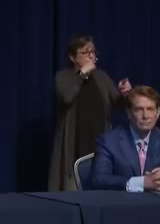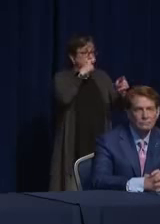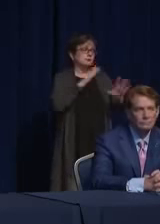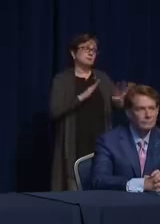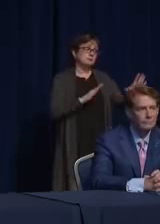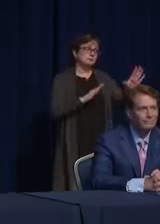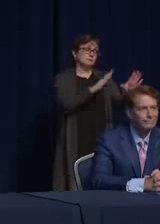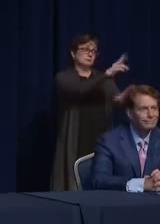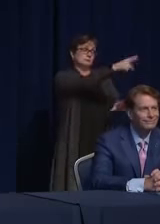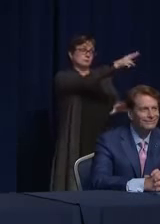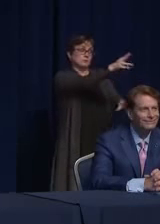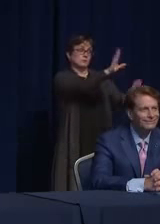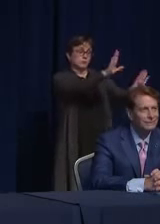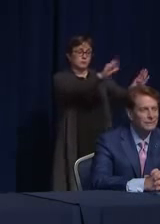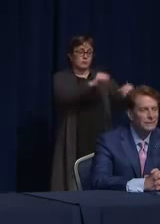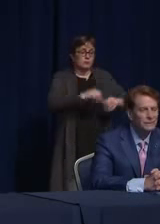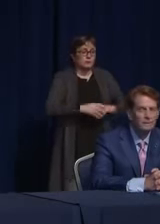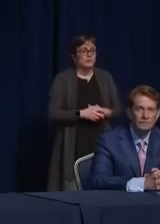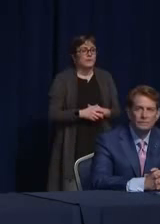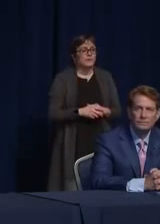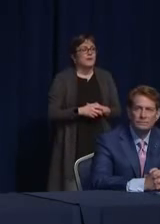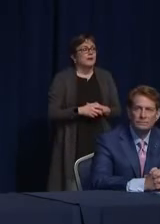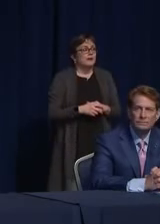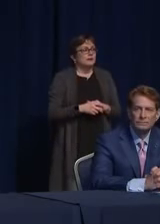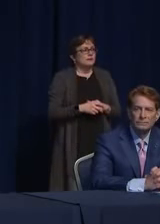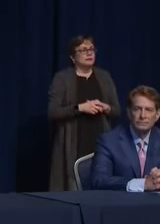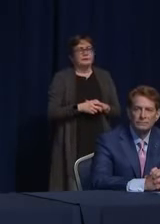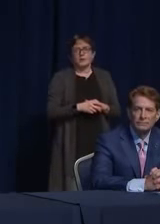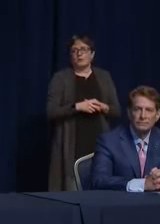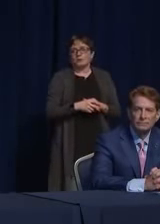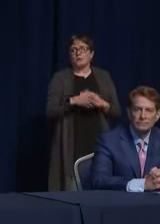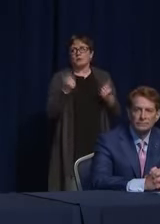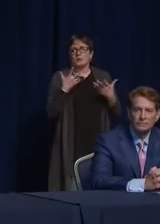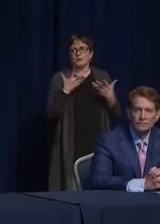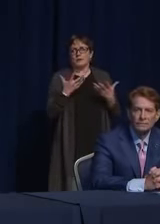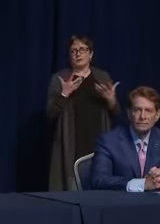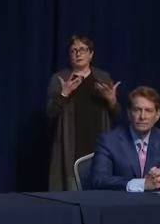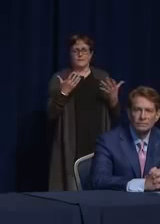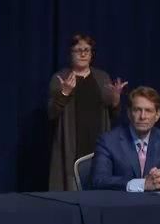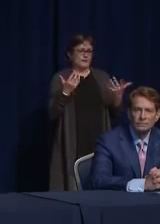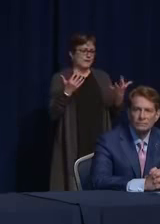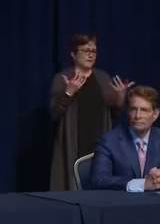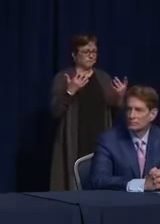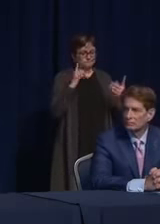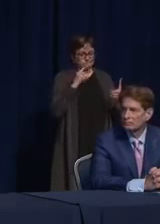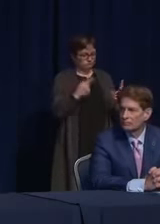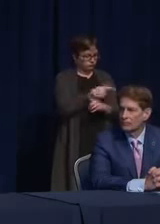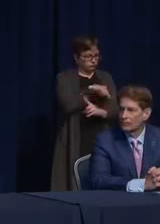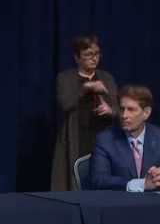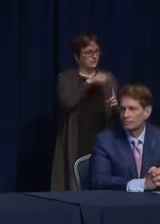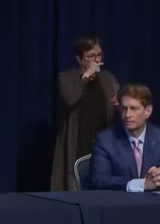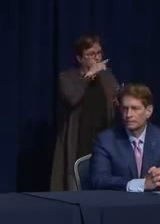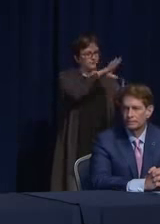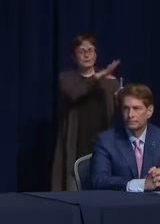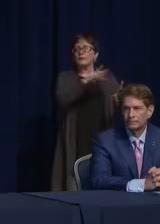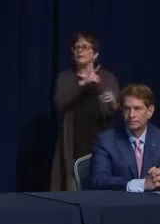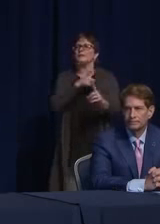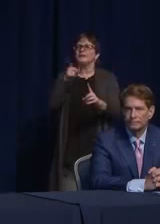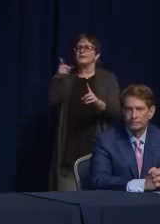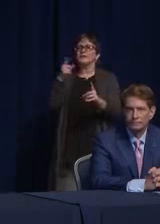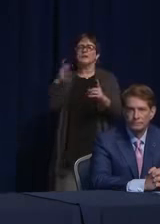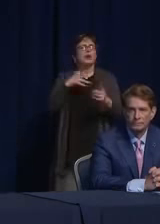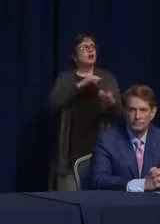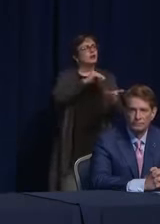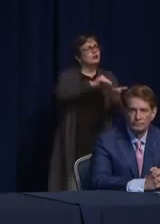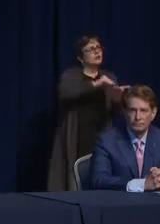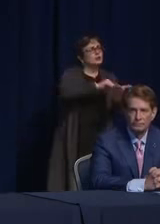there. There's an enormous overlap between, in particular, obviously, healthcare workers who